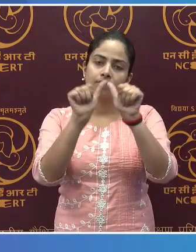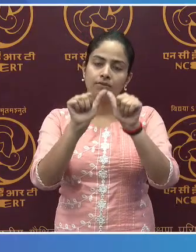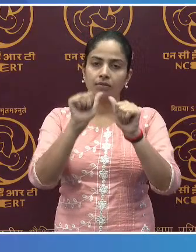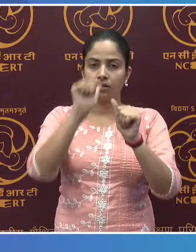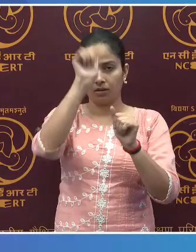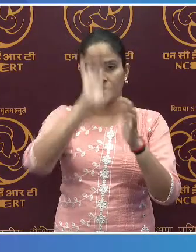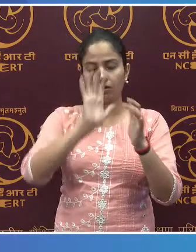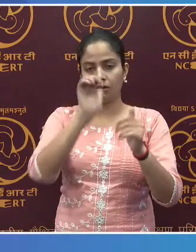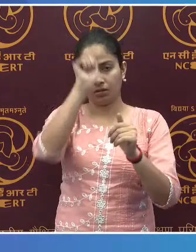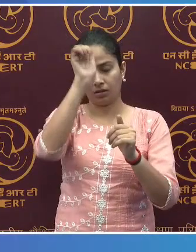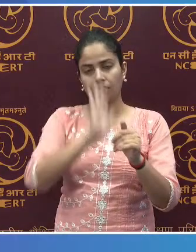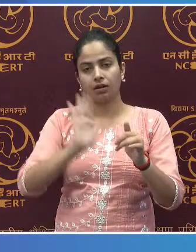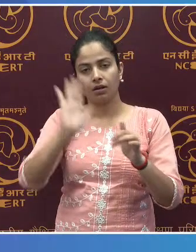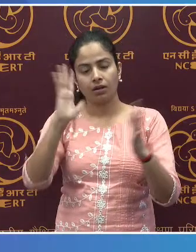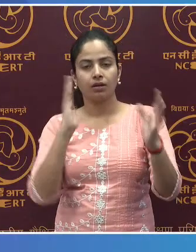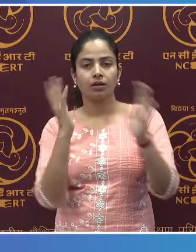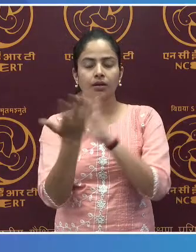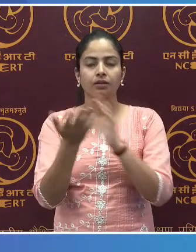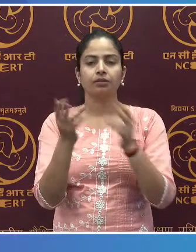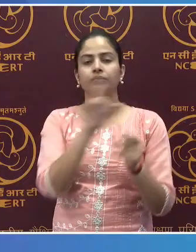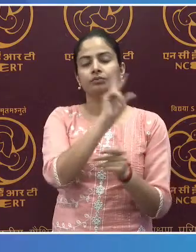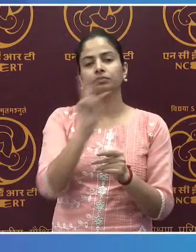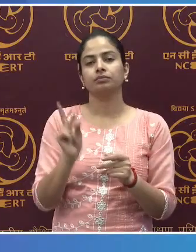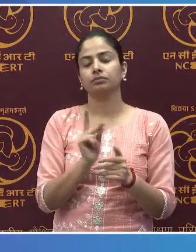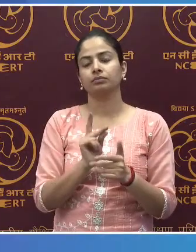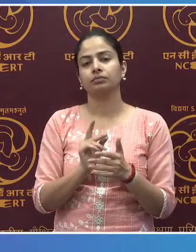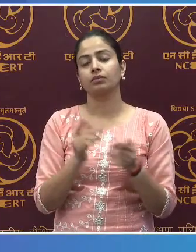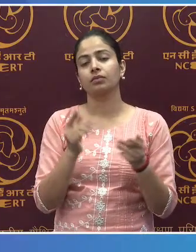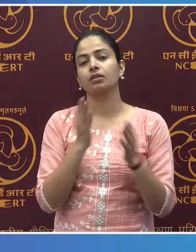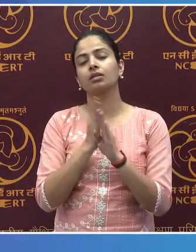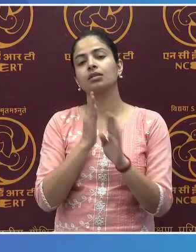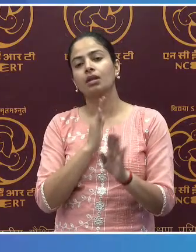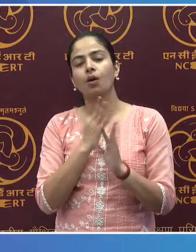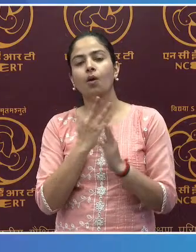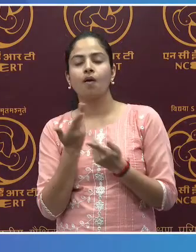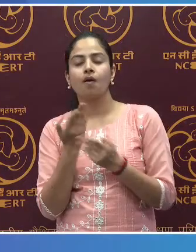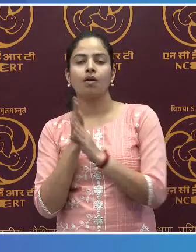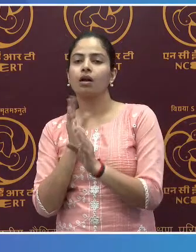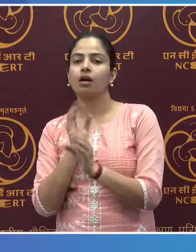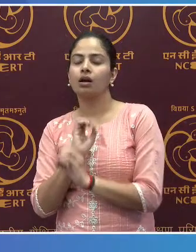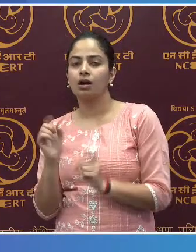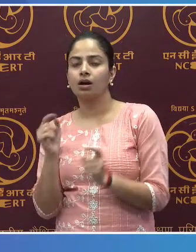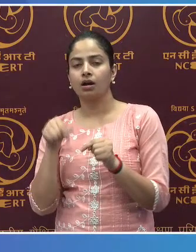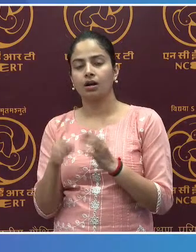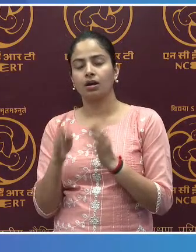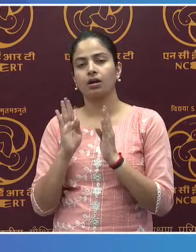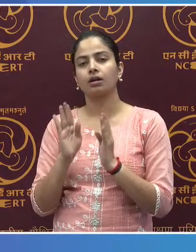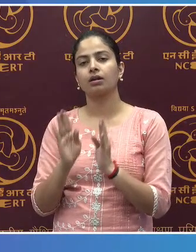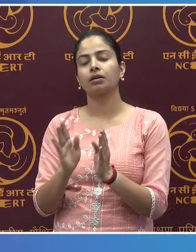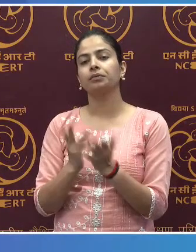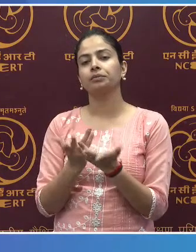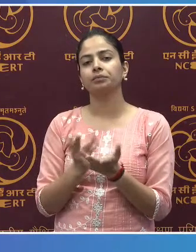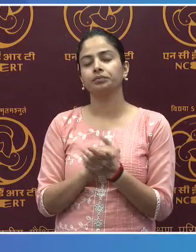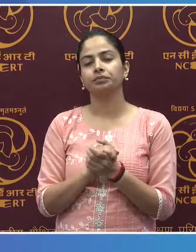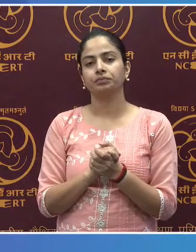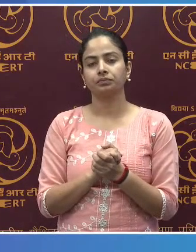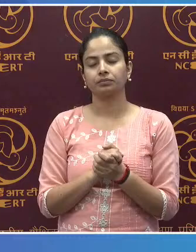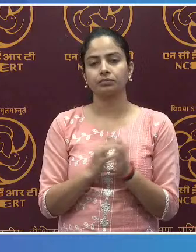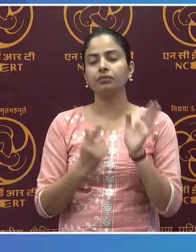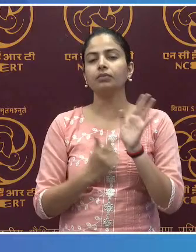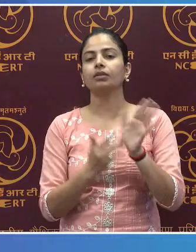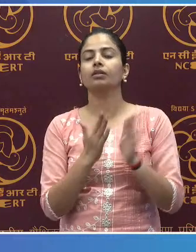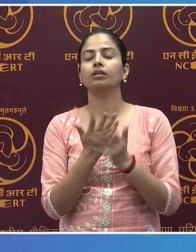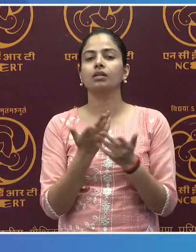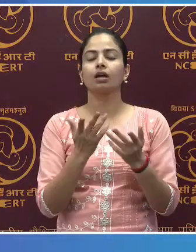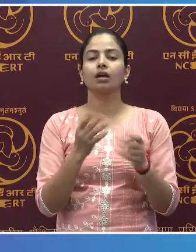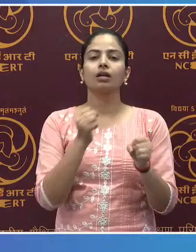and the world, land and the people, that is directly or indirectly this theme is dedicated, that really depicts about the